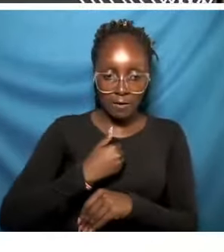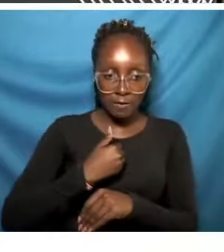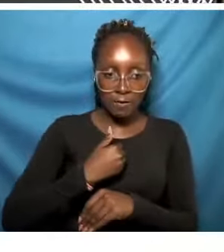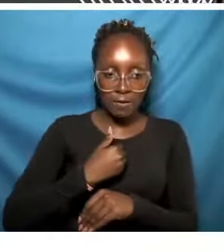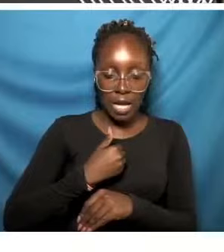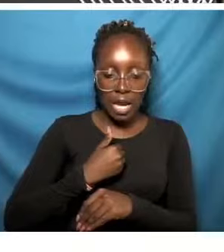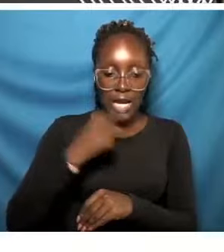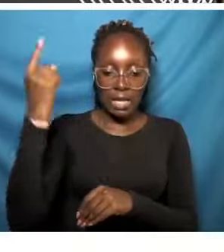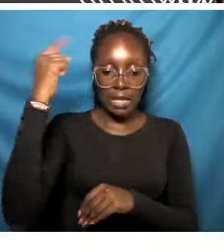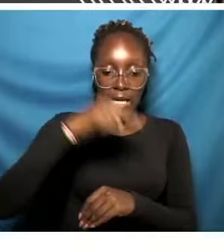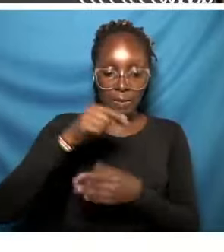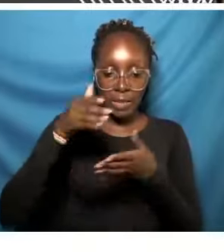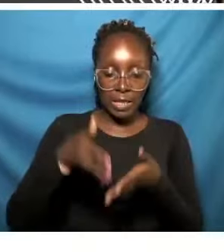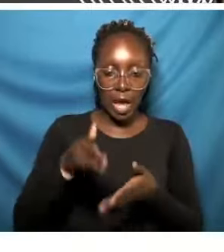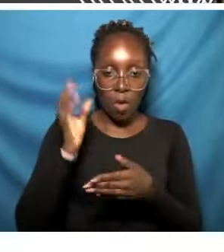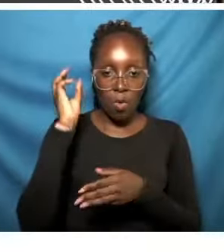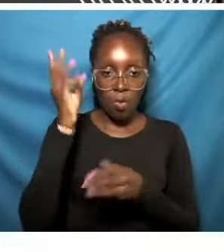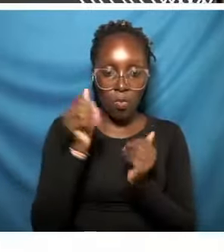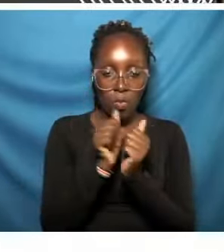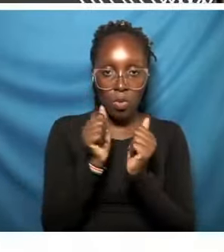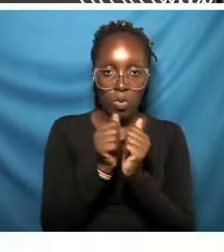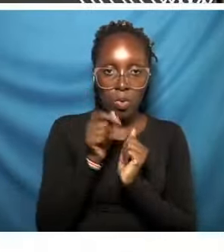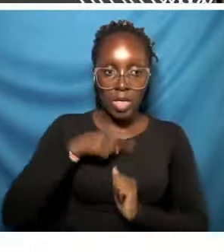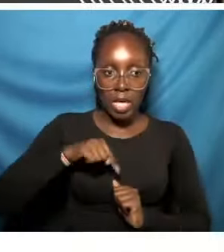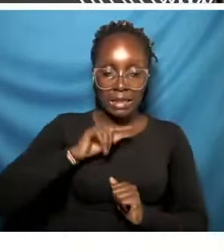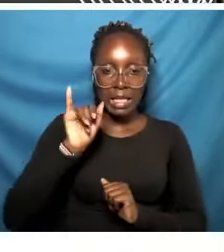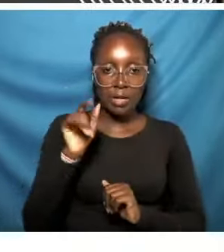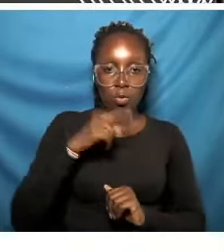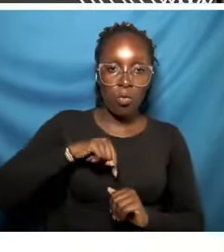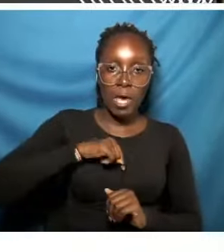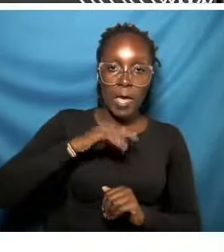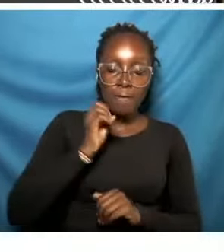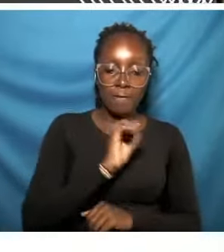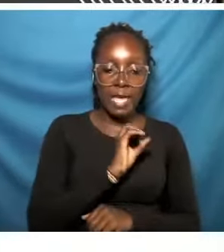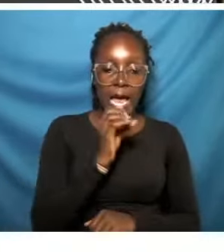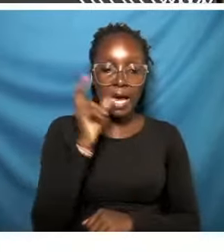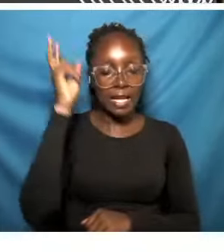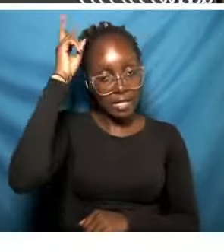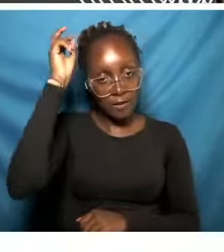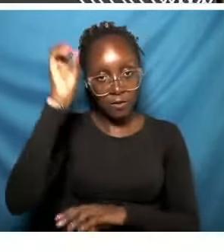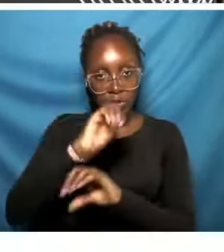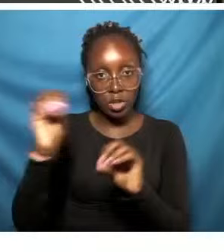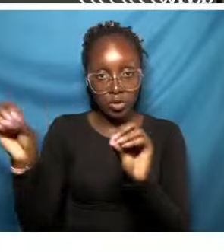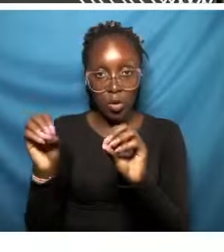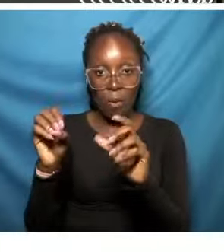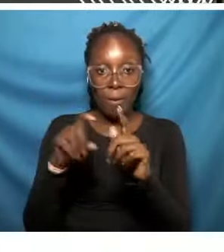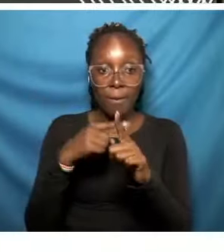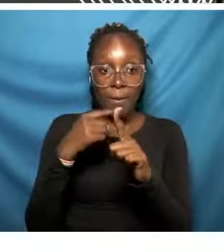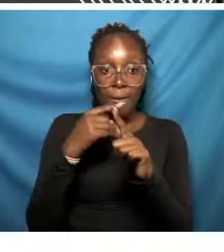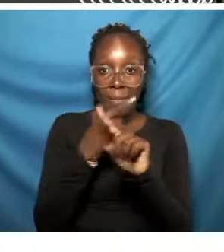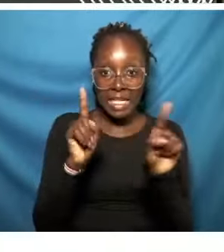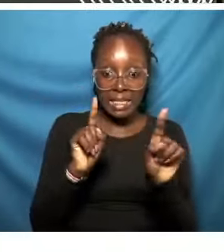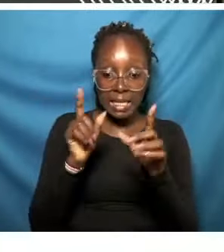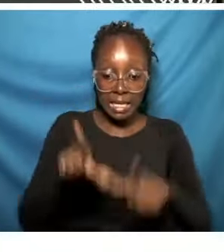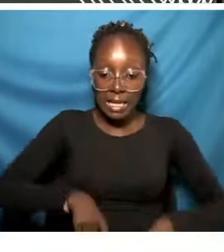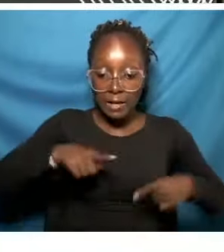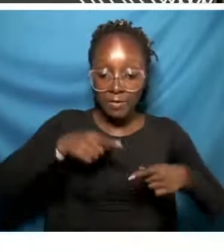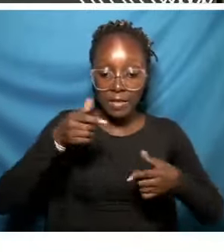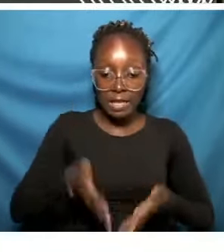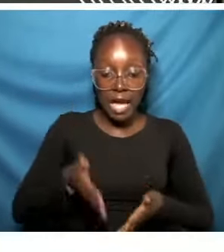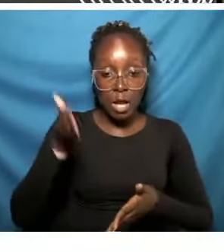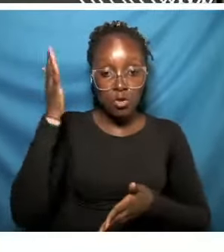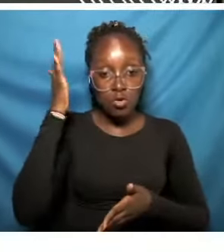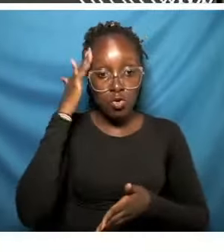that we'll never fear the devil again, but we live knowing that you are the one who has purchased victory for